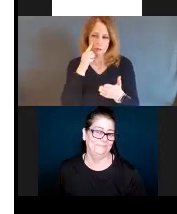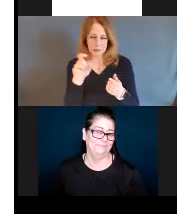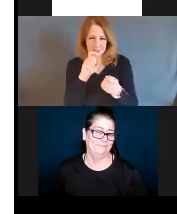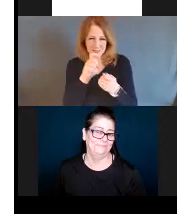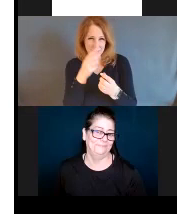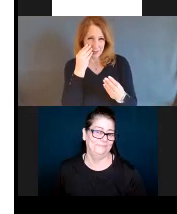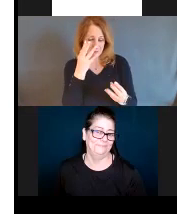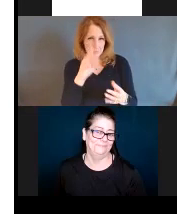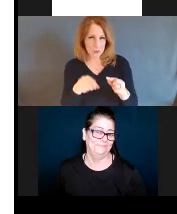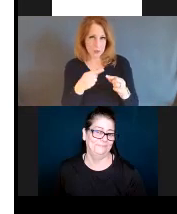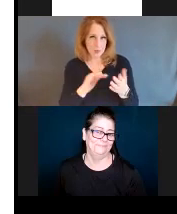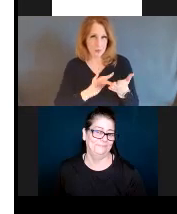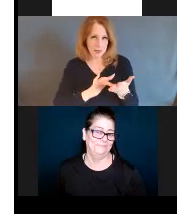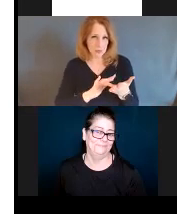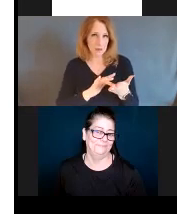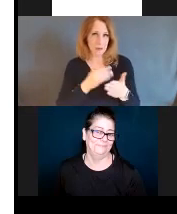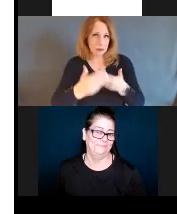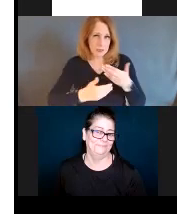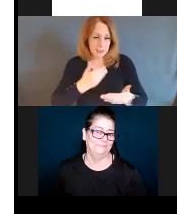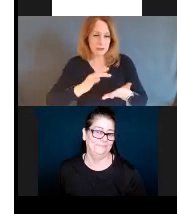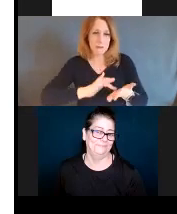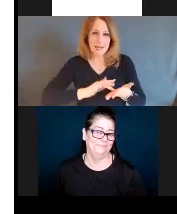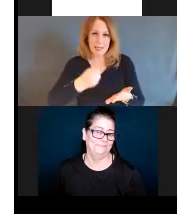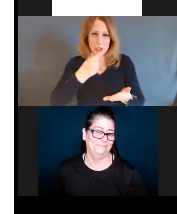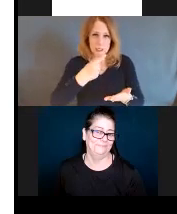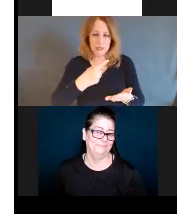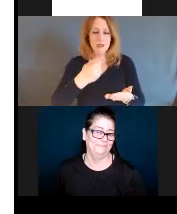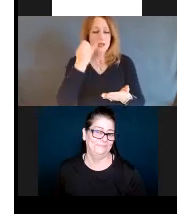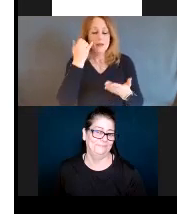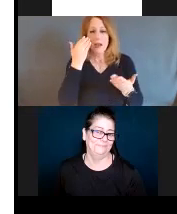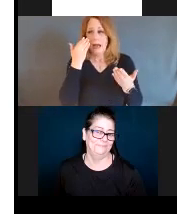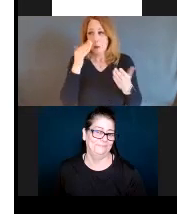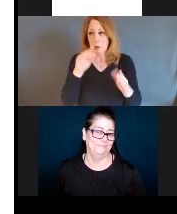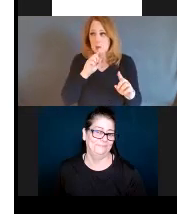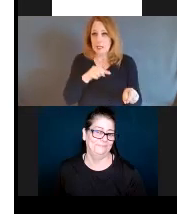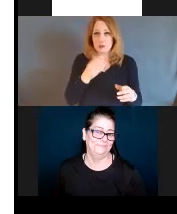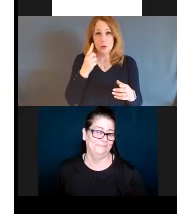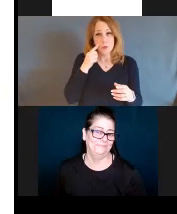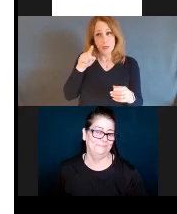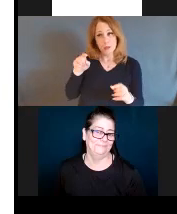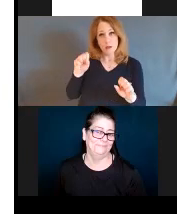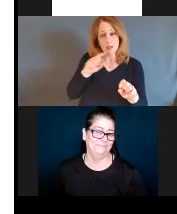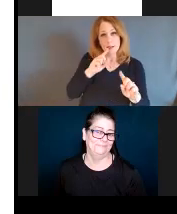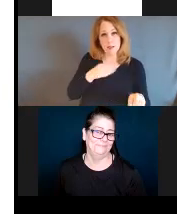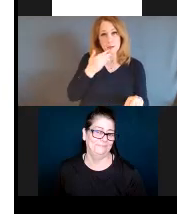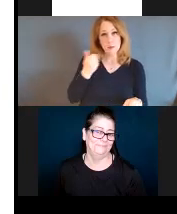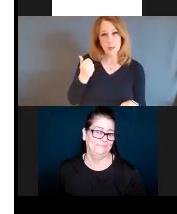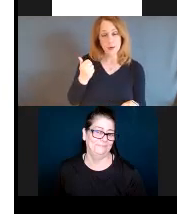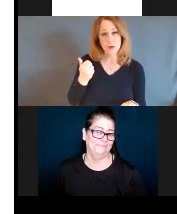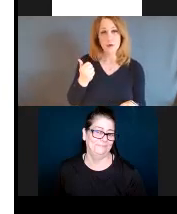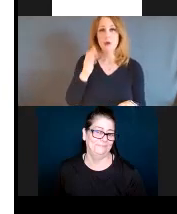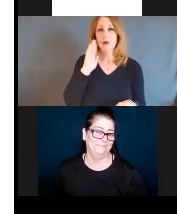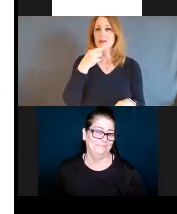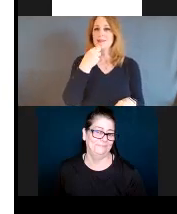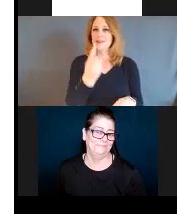medical procedures and medication. So if you don't know the answer, or if you think the forensic nurse can answer it better, you're going to tell the survivor